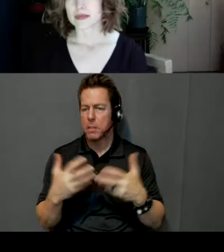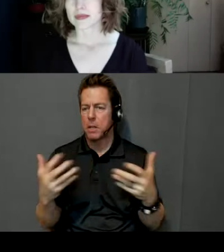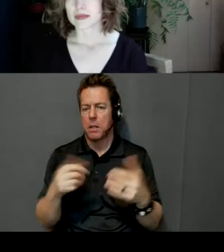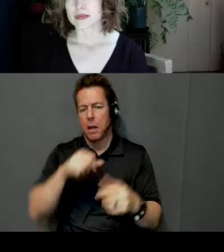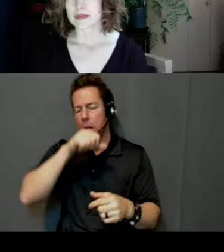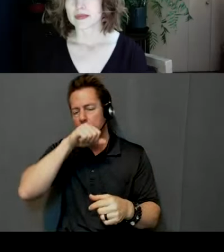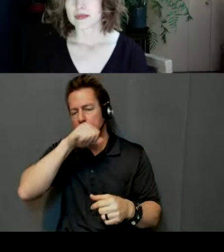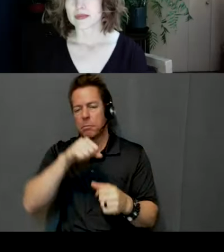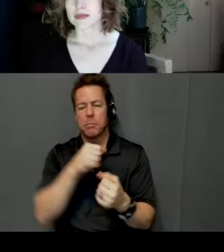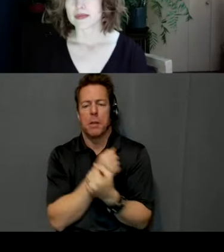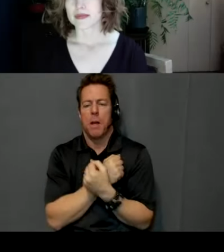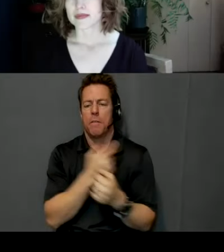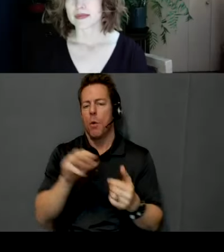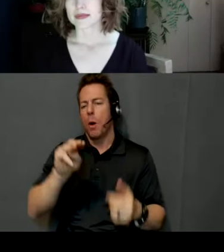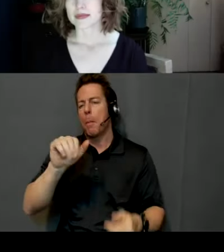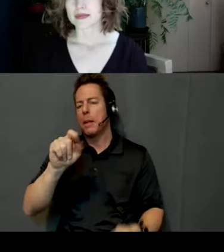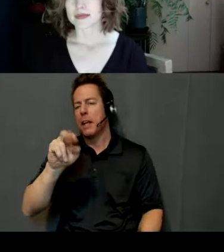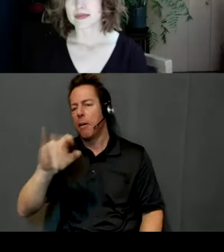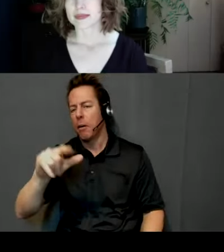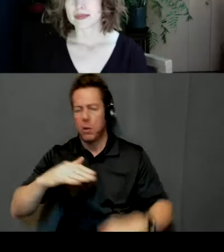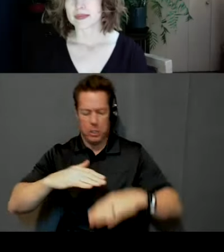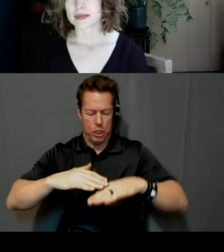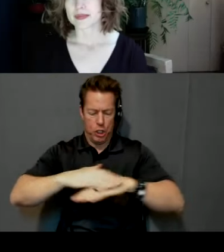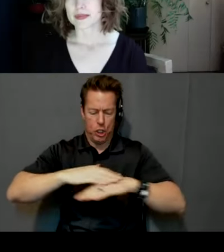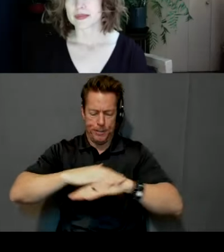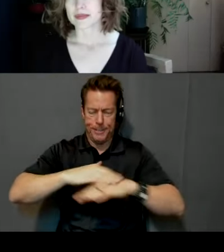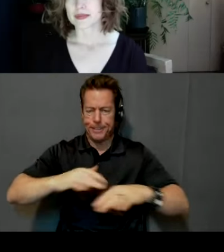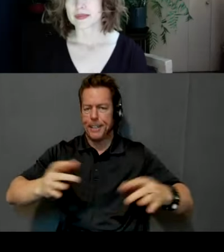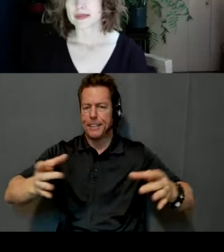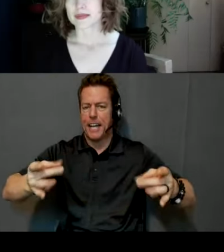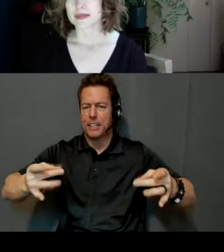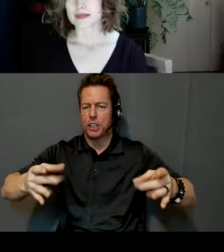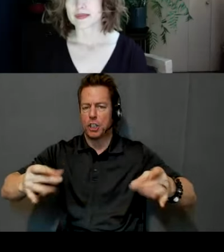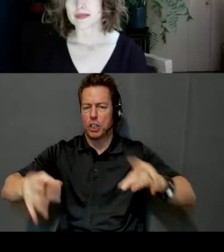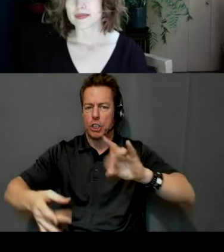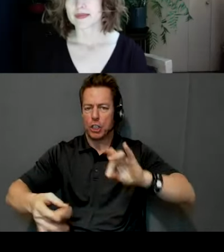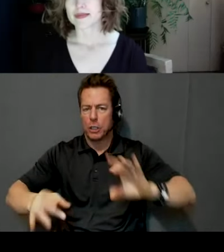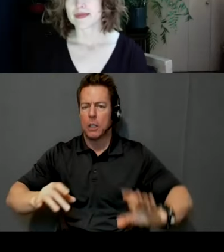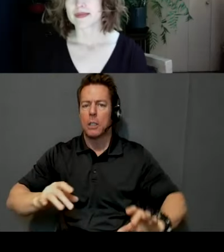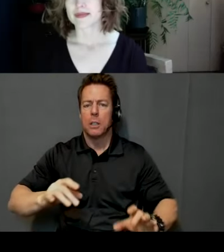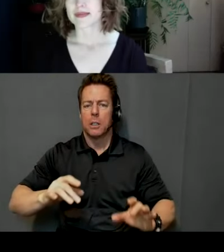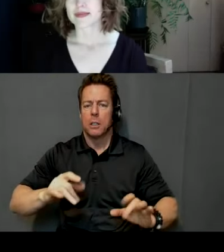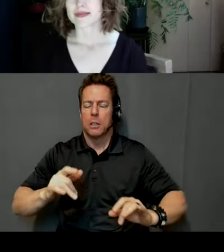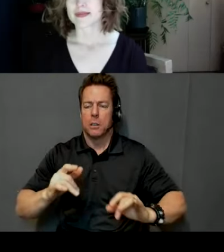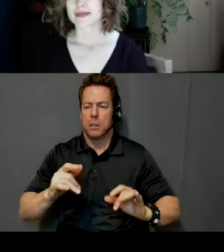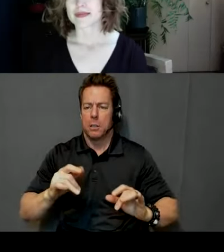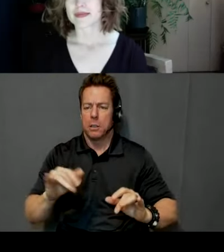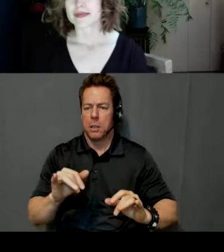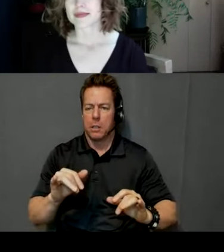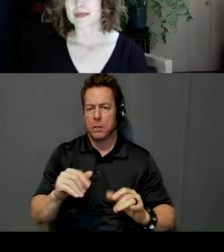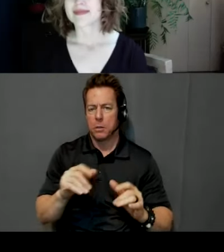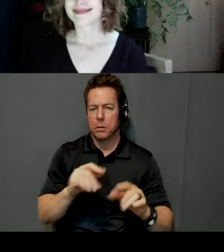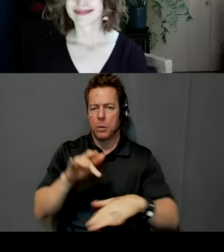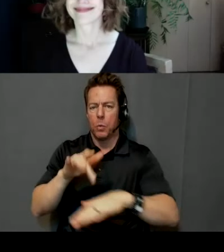for material and surface and texture. And there you have just like, it's like you just went to Willy Wonka's